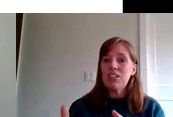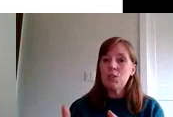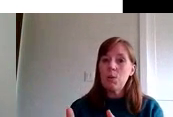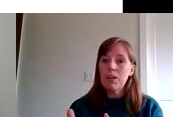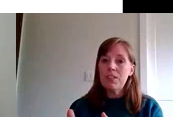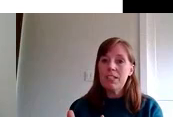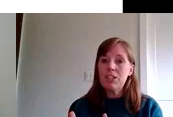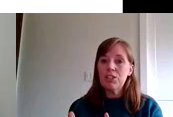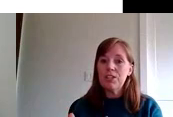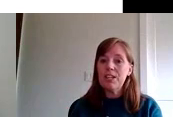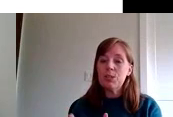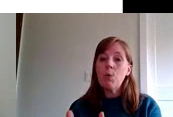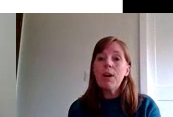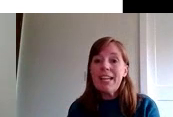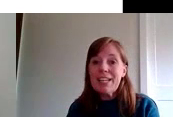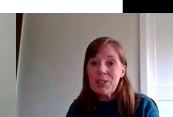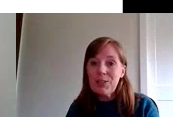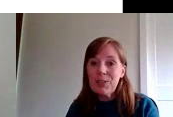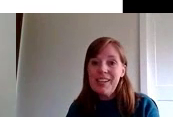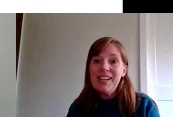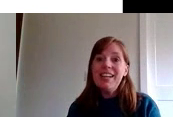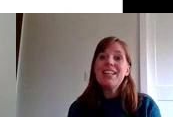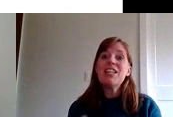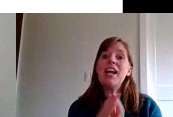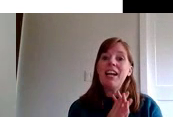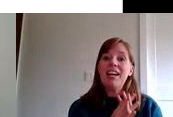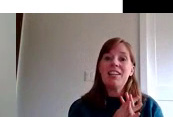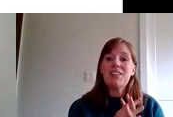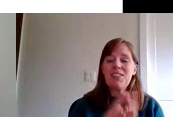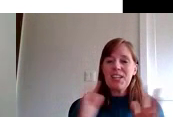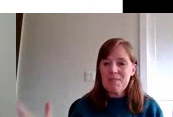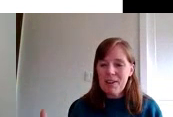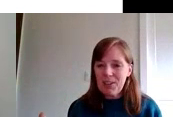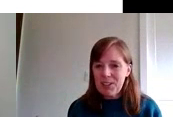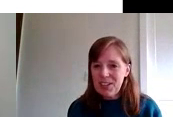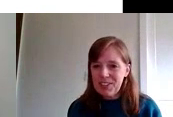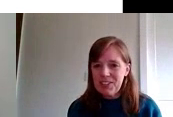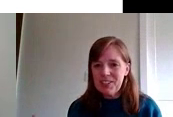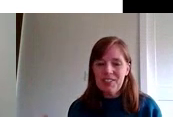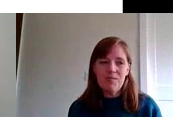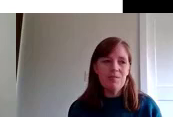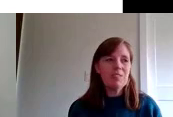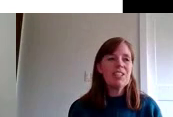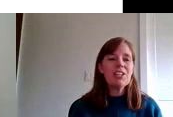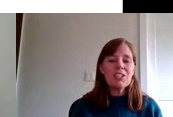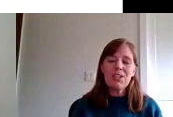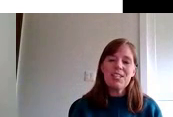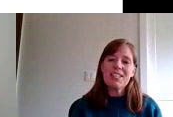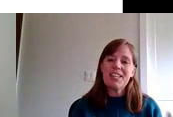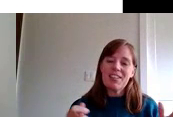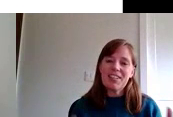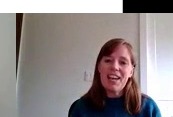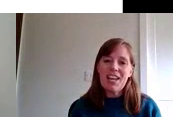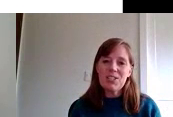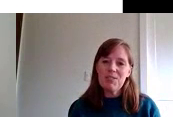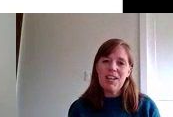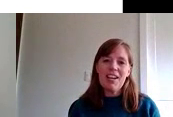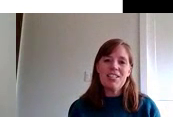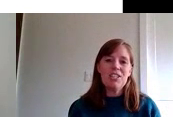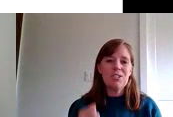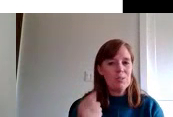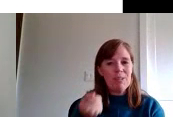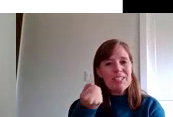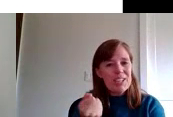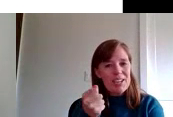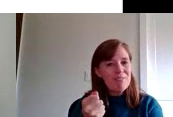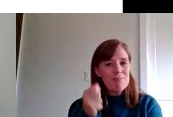easily navigate to where the teacher is pointing to. Yeah. And, you know, thinking about our younger students, like in the classroom, a